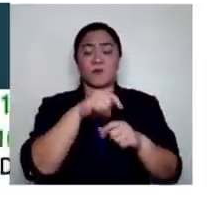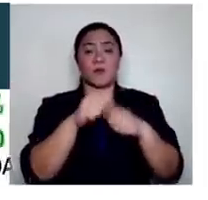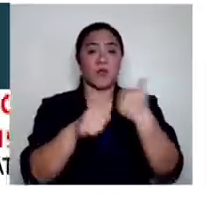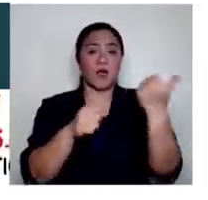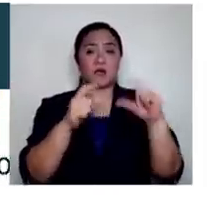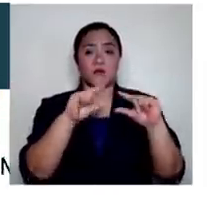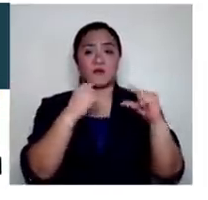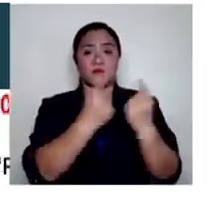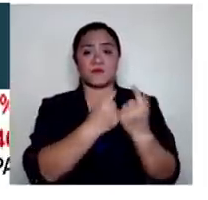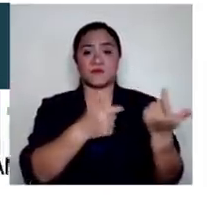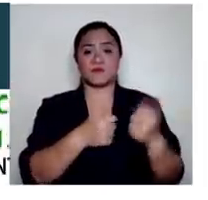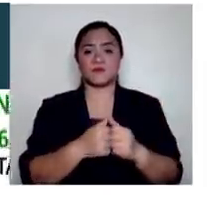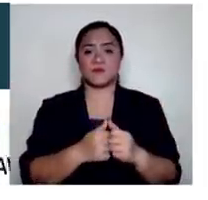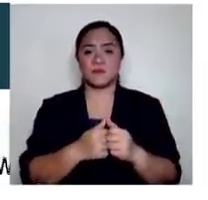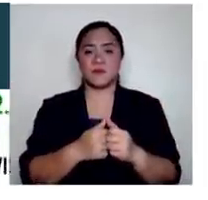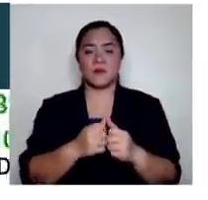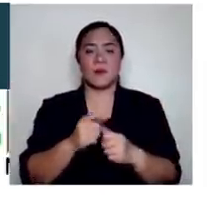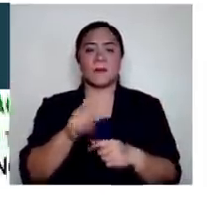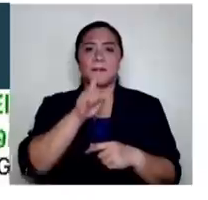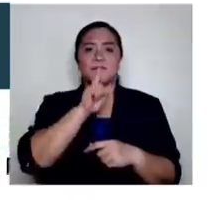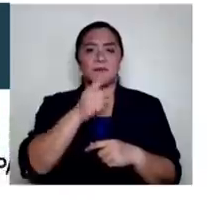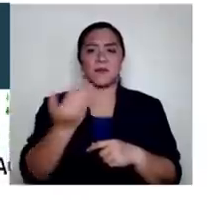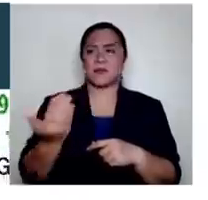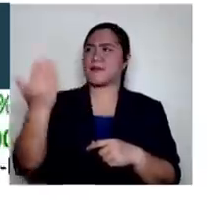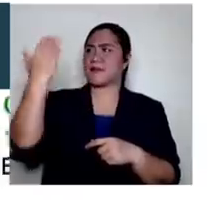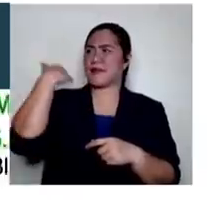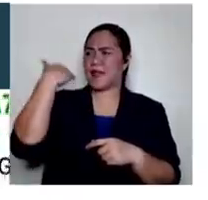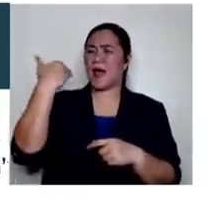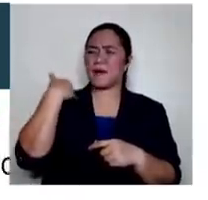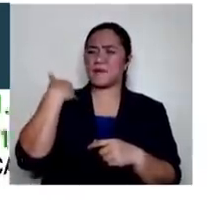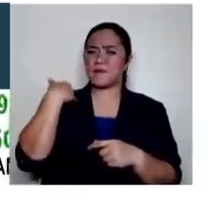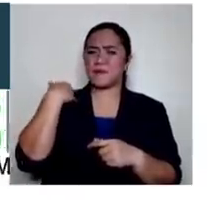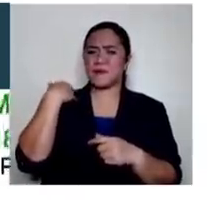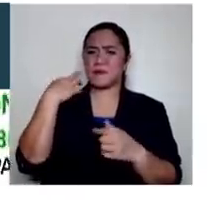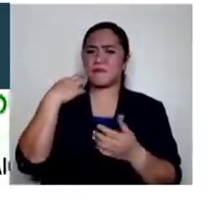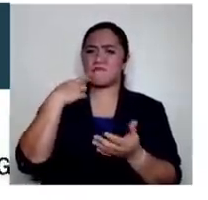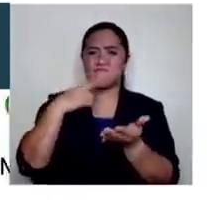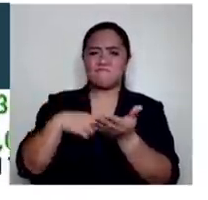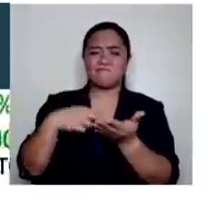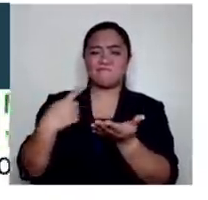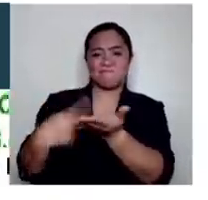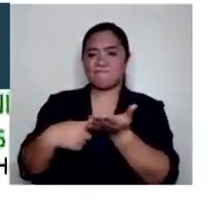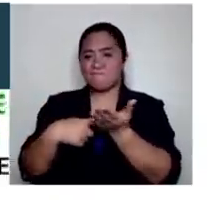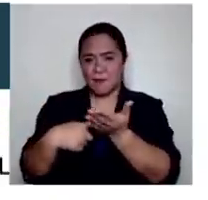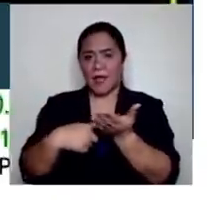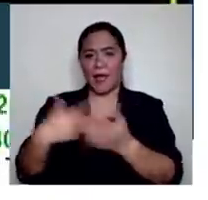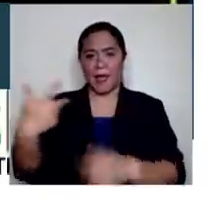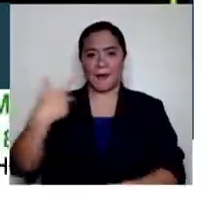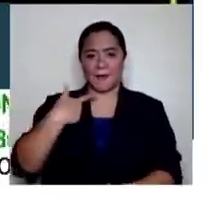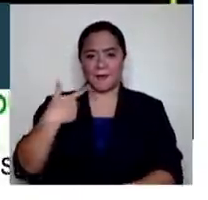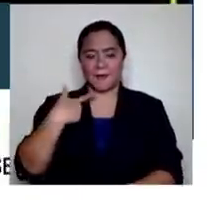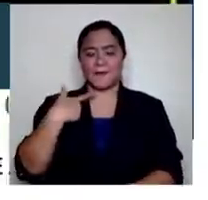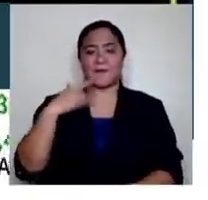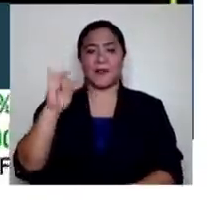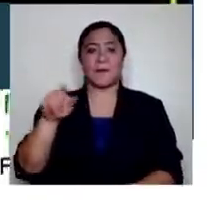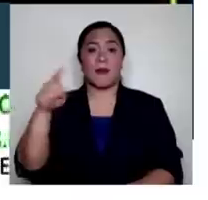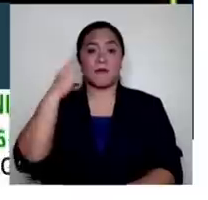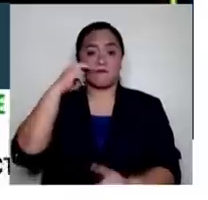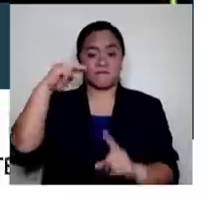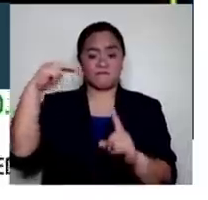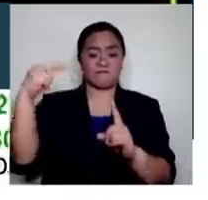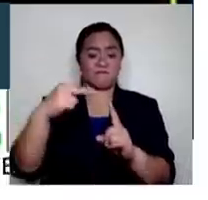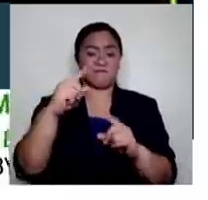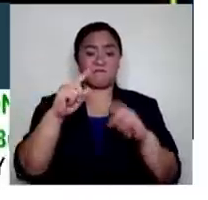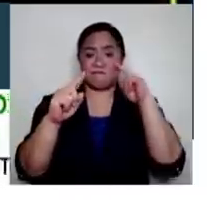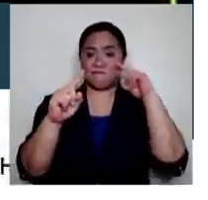Well, meron na kaming dispute noon on time na yon, but this dispute is from their point of view. Kasi from